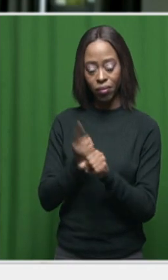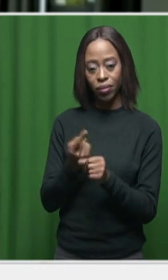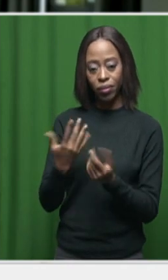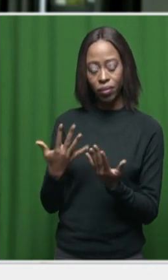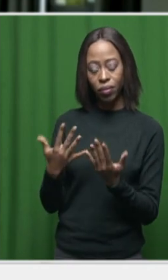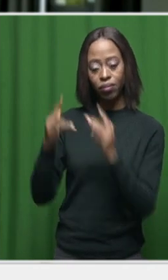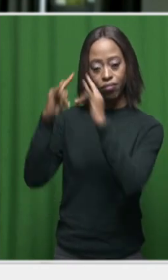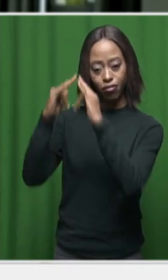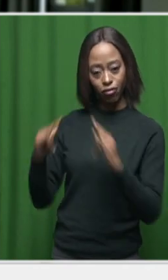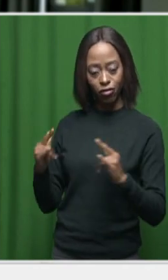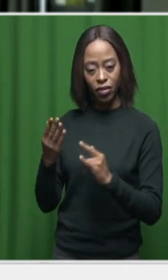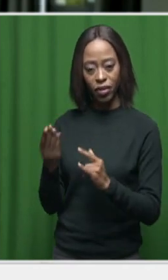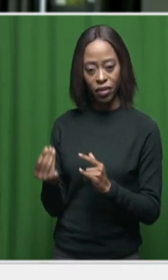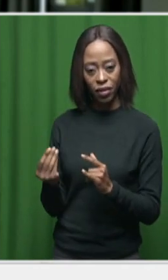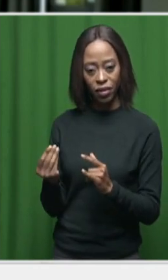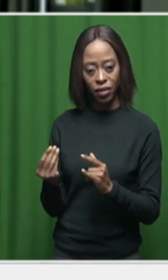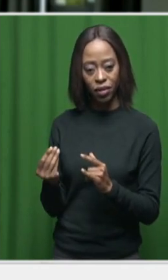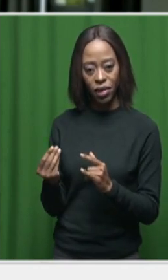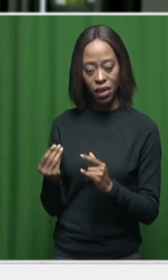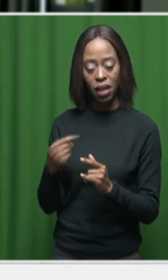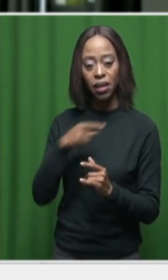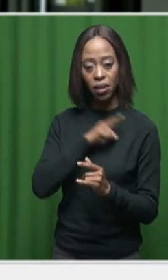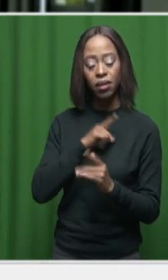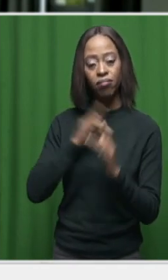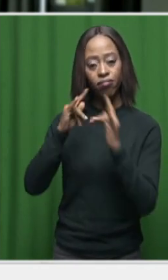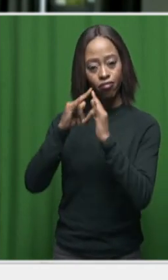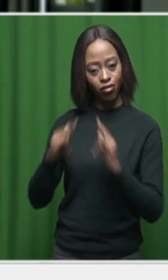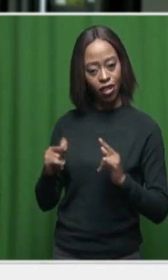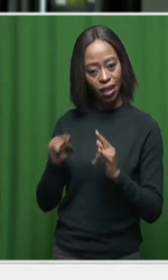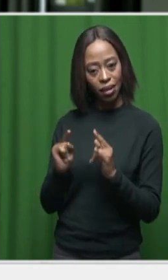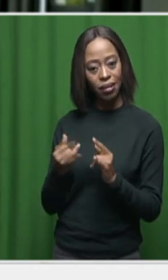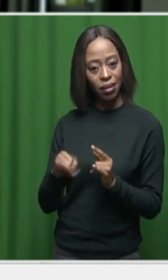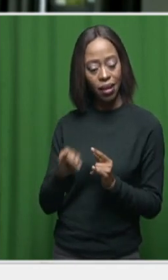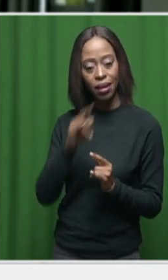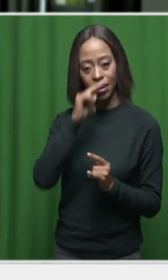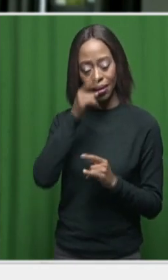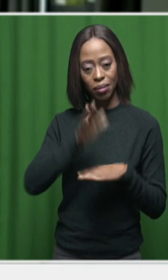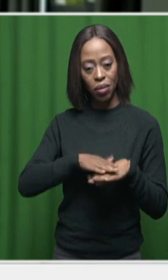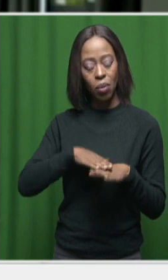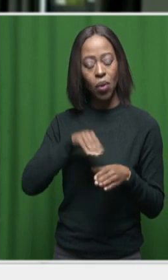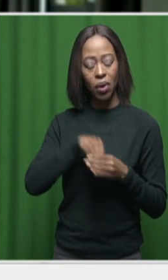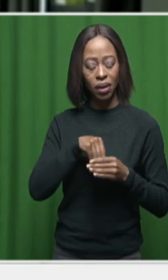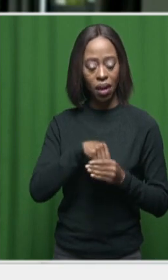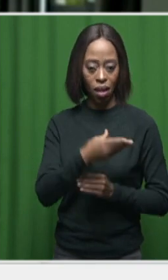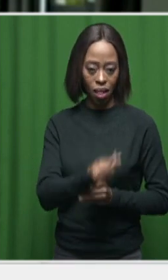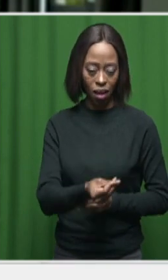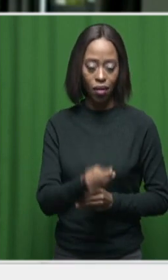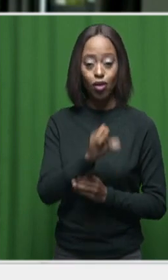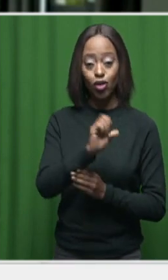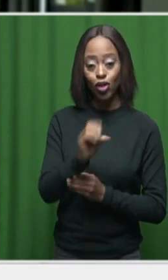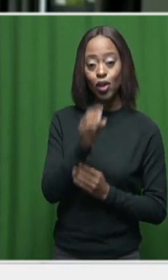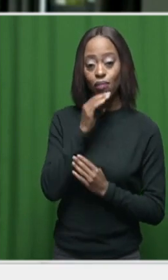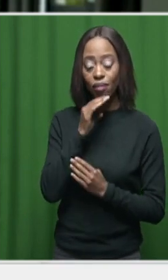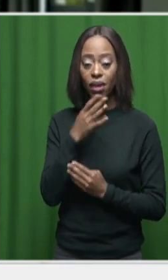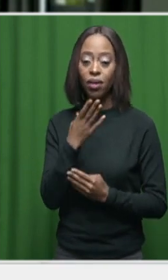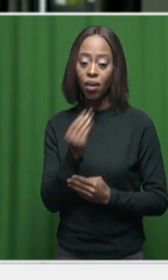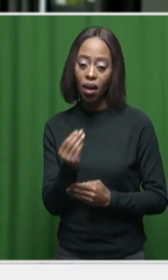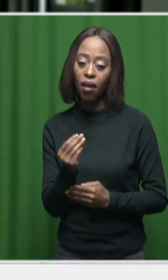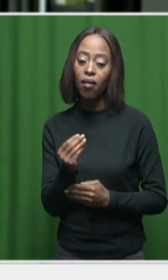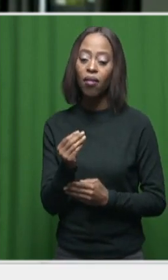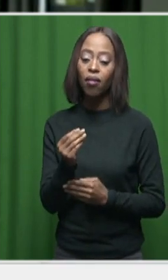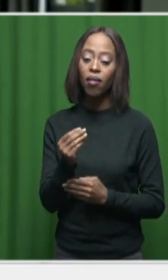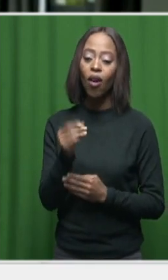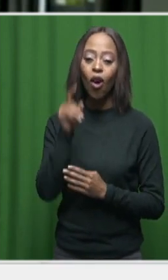tents. Even though it's safari tents, I think they are still pretty modern inside as well. So you've got that, the